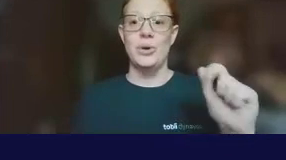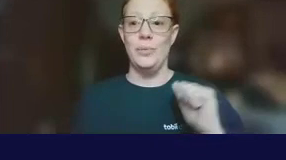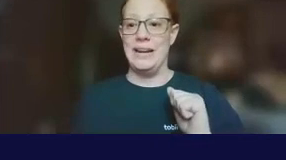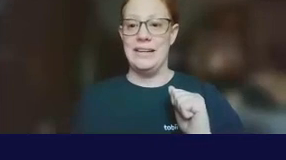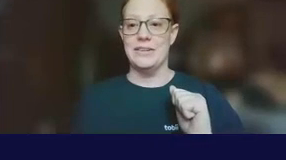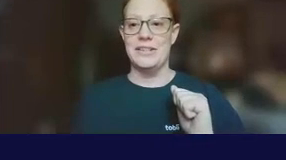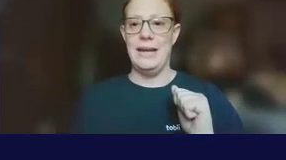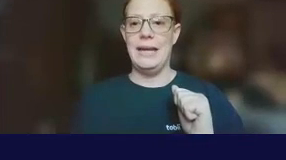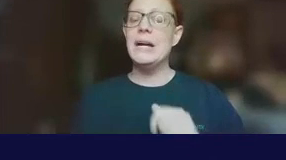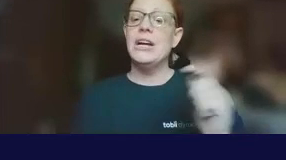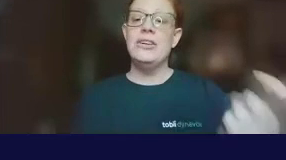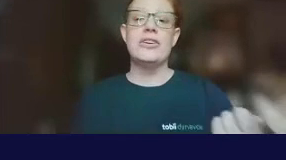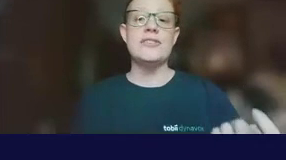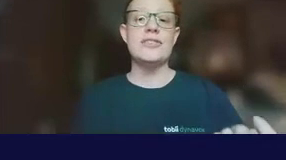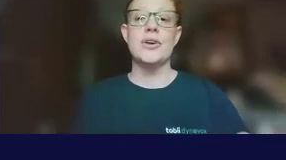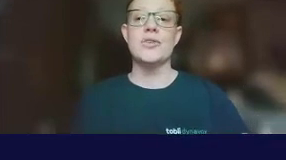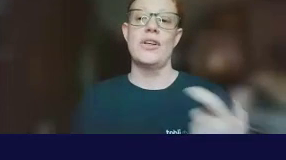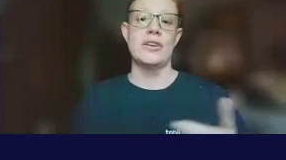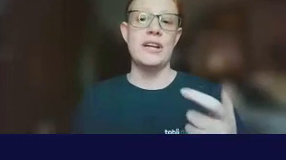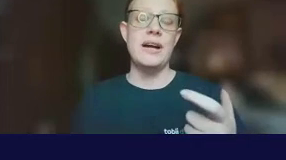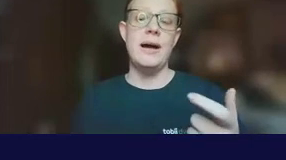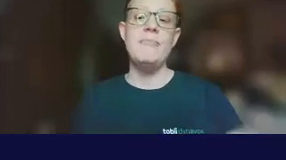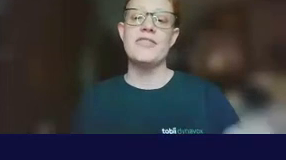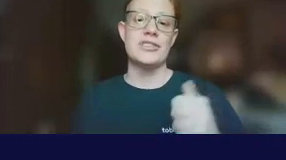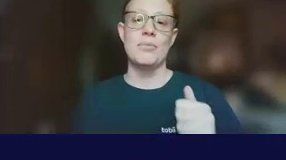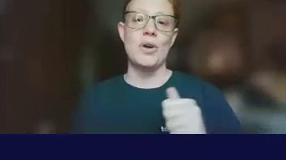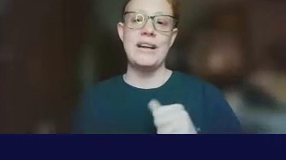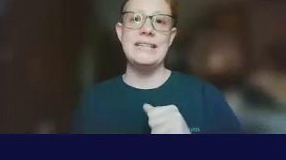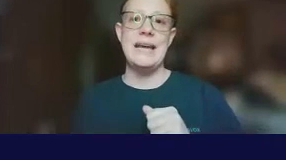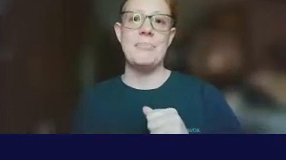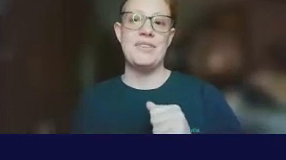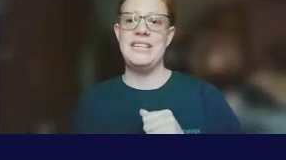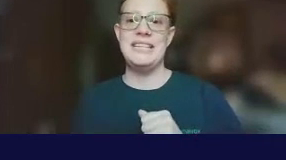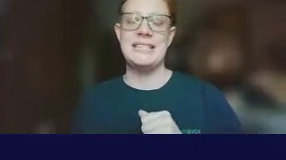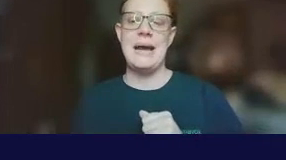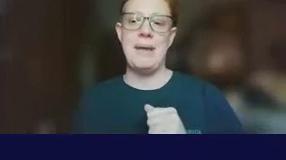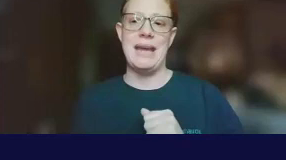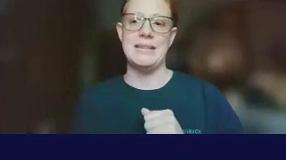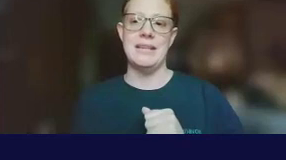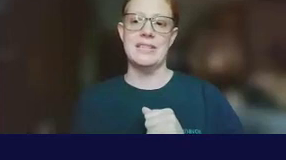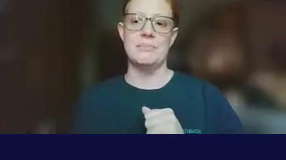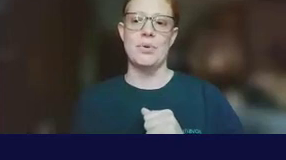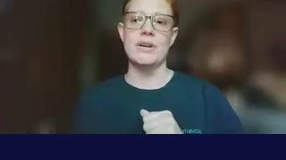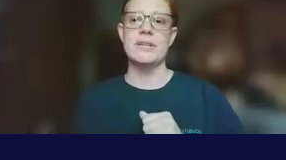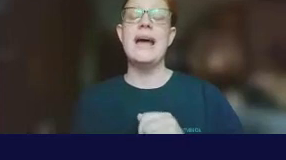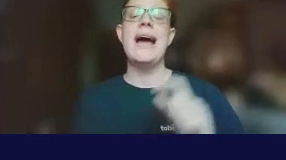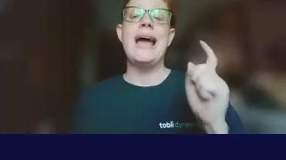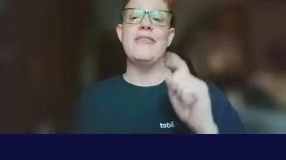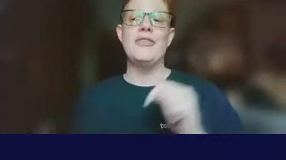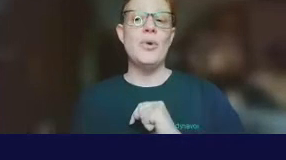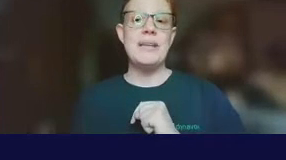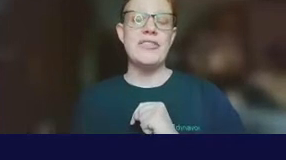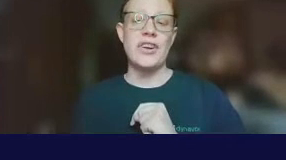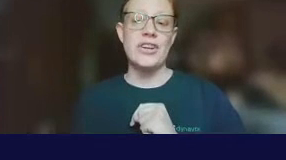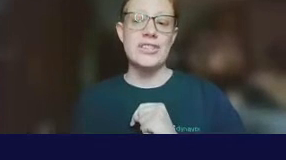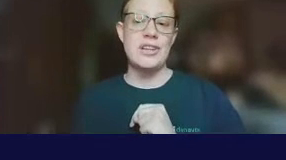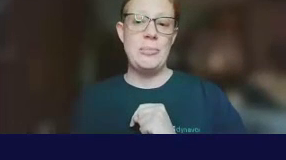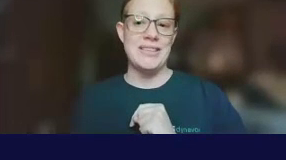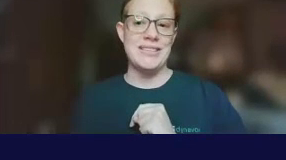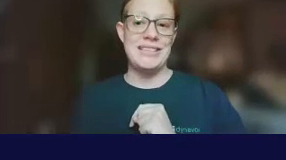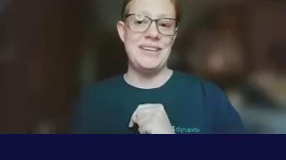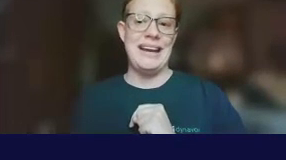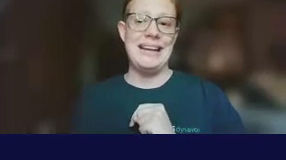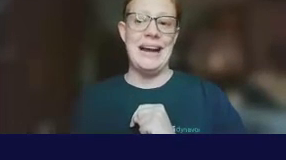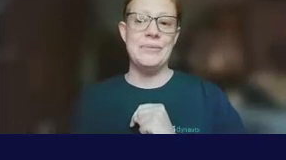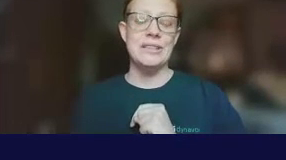I showed you already here today. You can also go to the Learning Hub for some more in-depth TD Snap editing support. If you want to be the first to